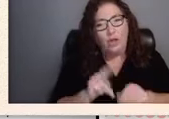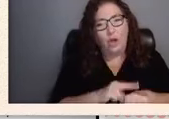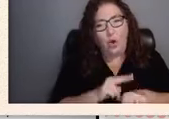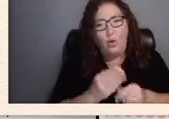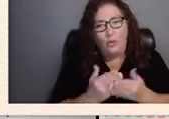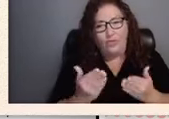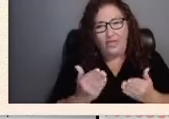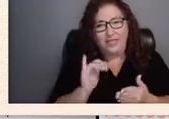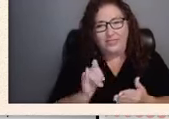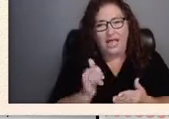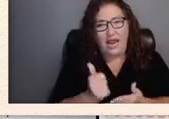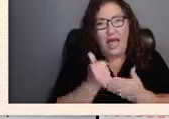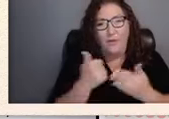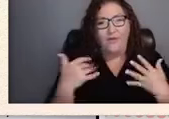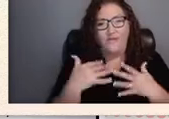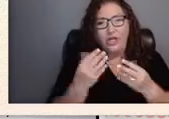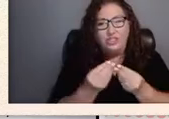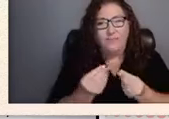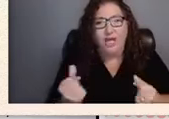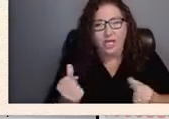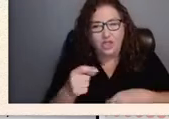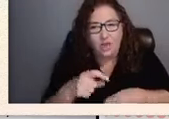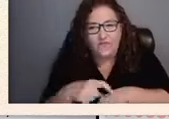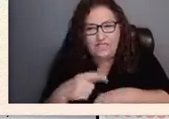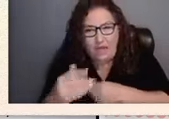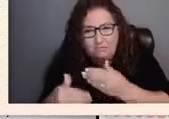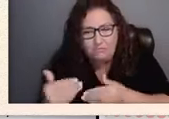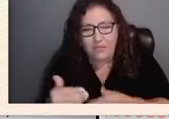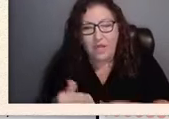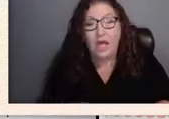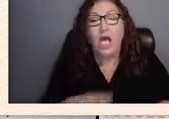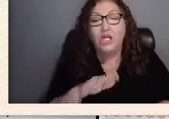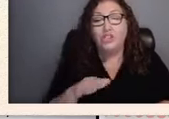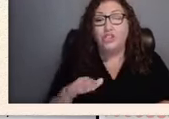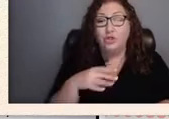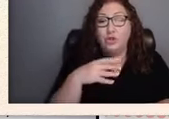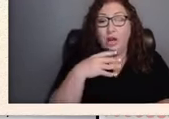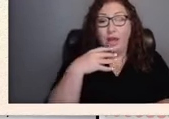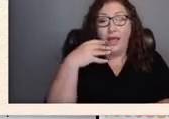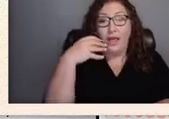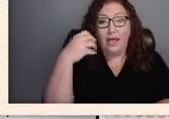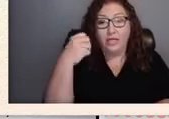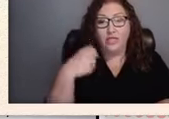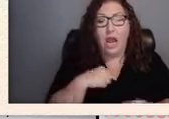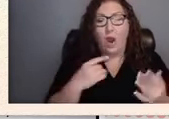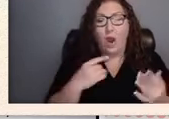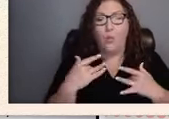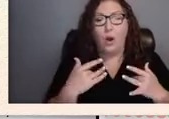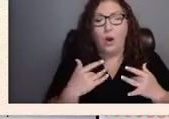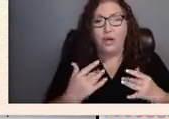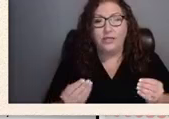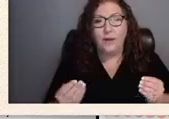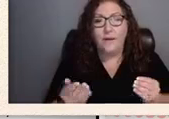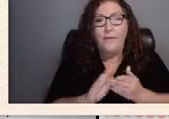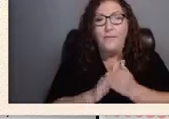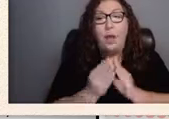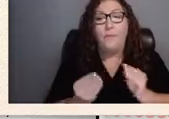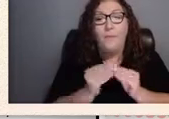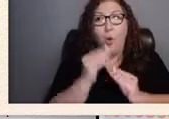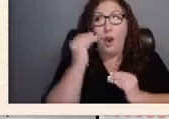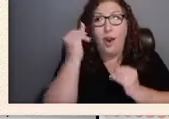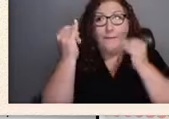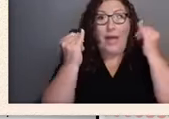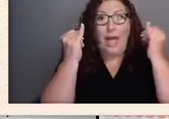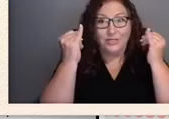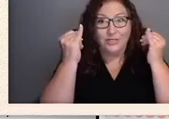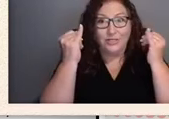over time. As children age, our worries start to become much more imagined and much more represented